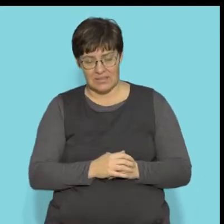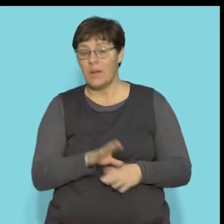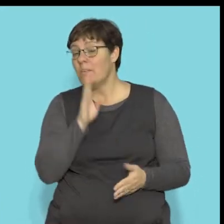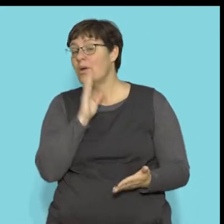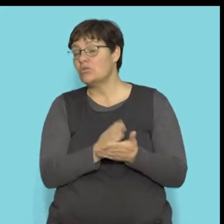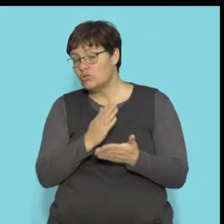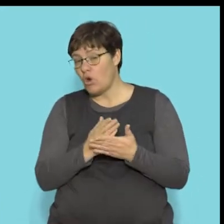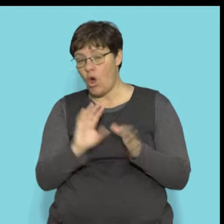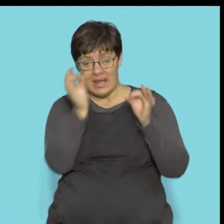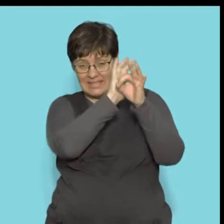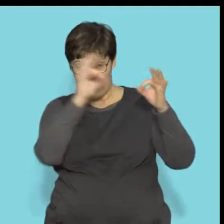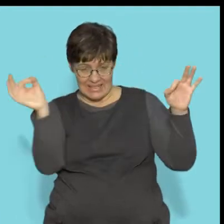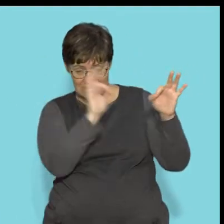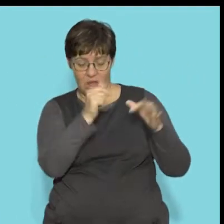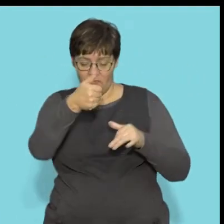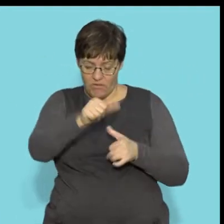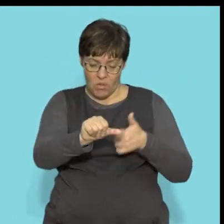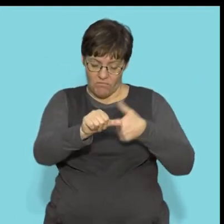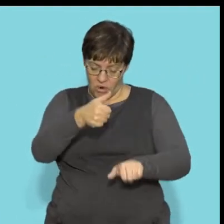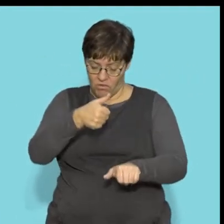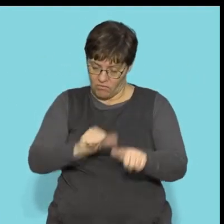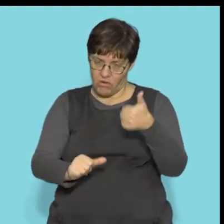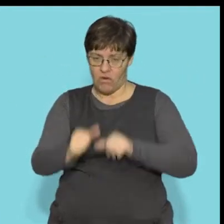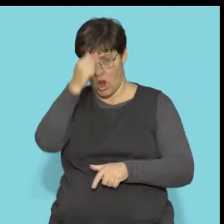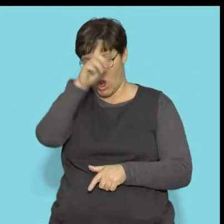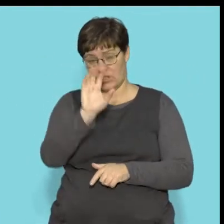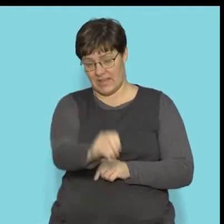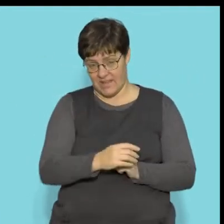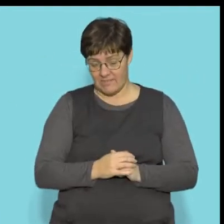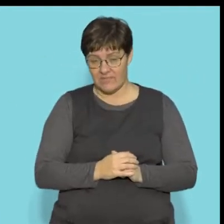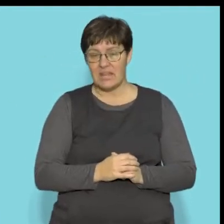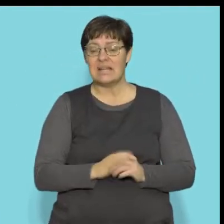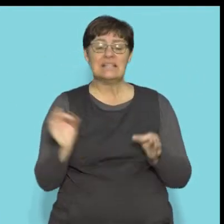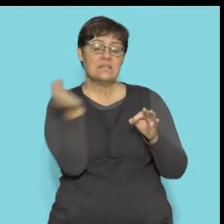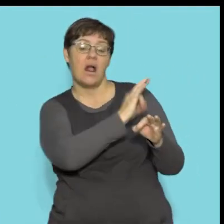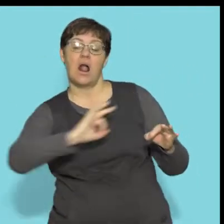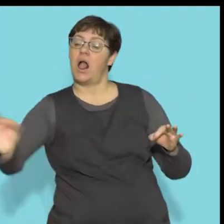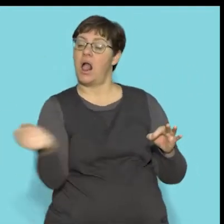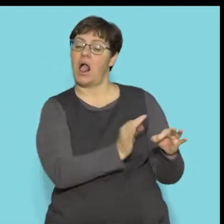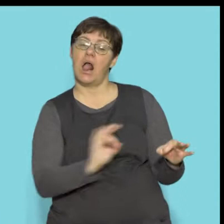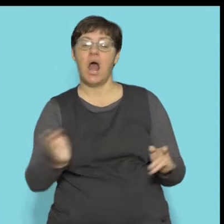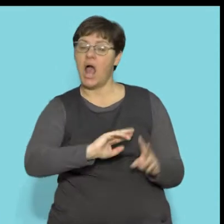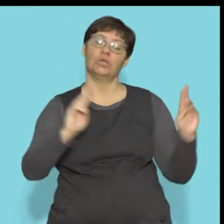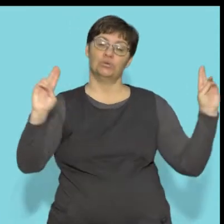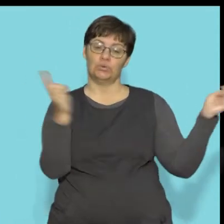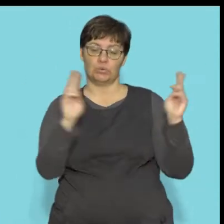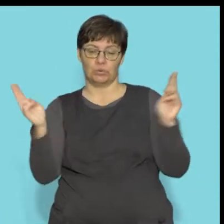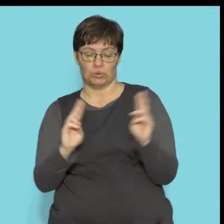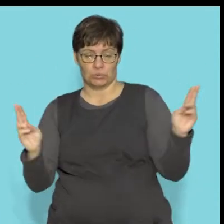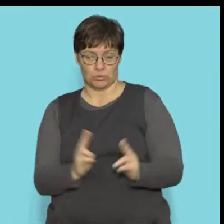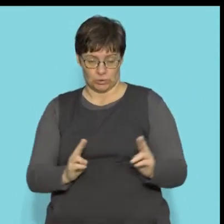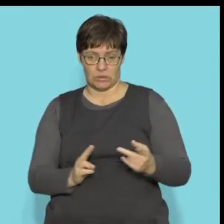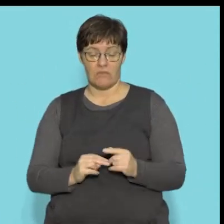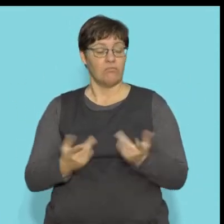your sentences are logically structured. Keep your sentences short. Once you've written the